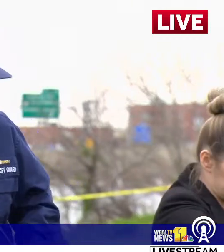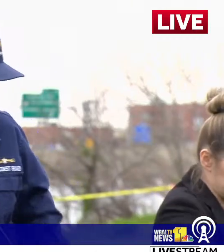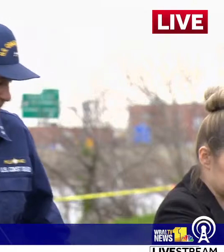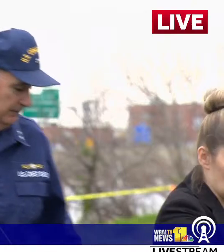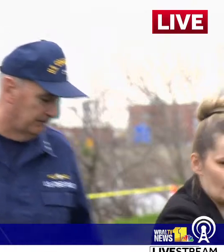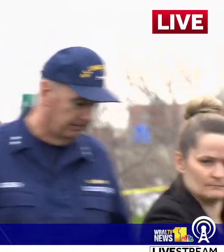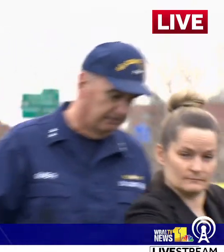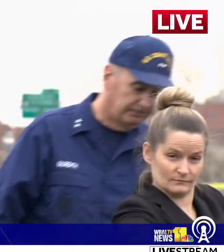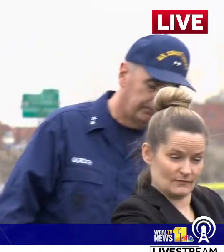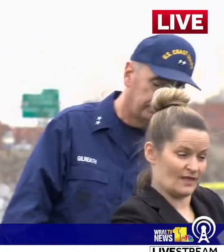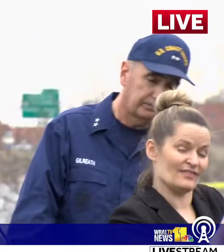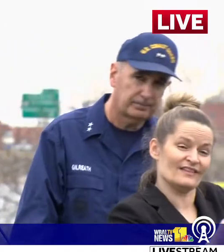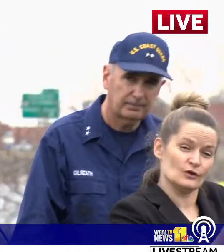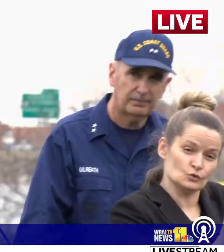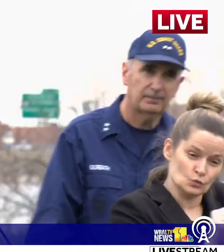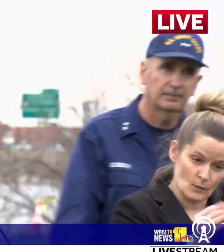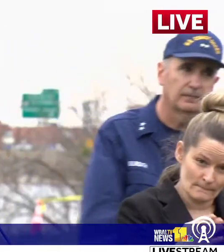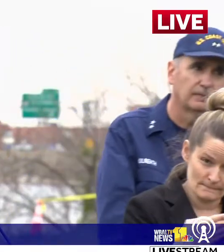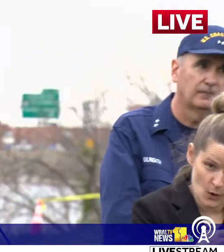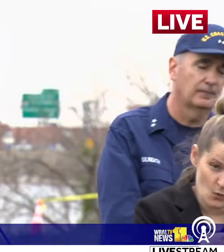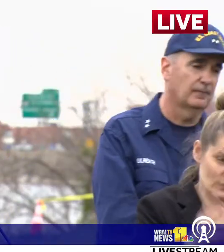here.